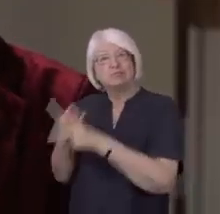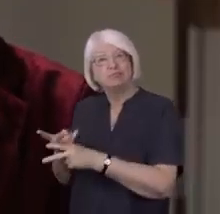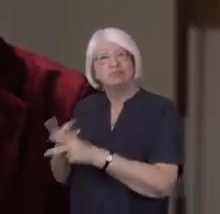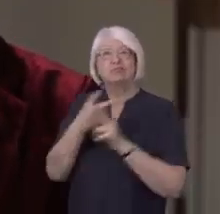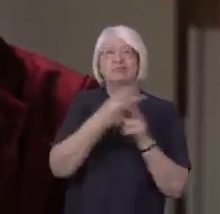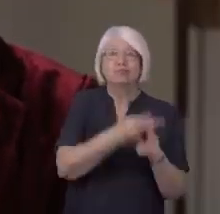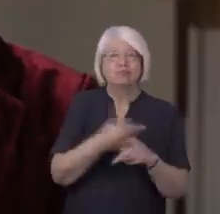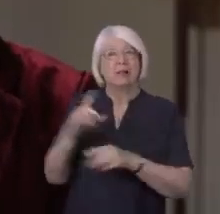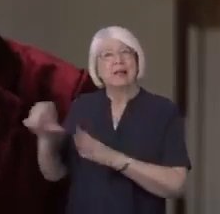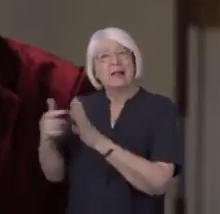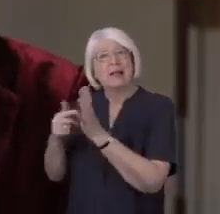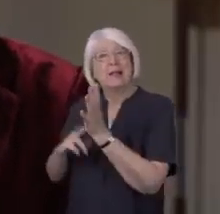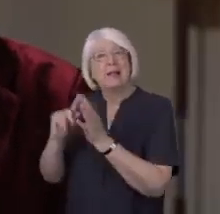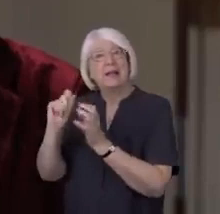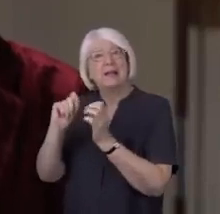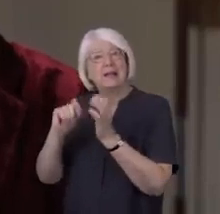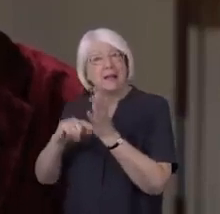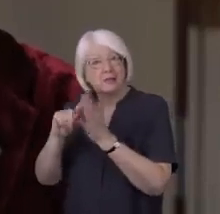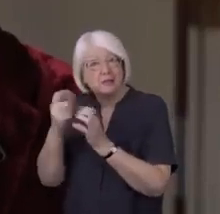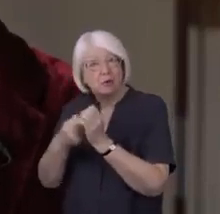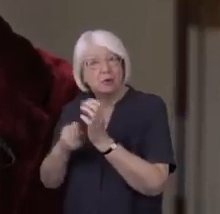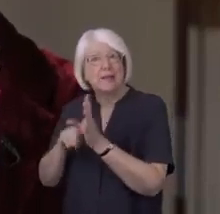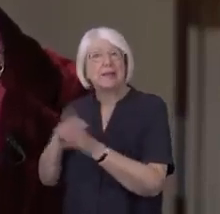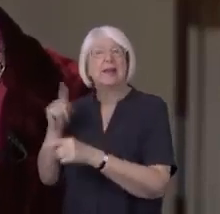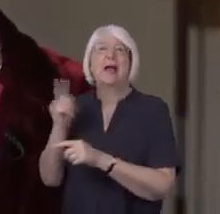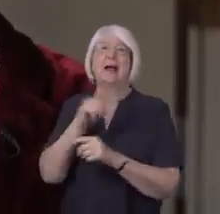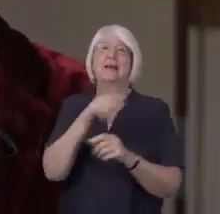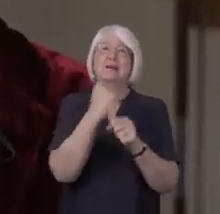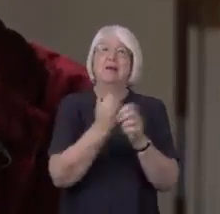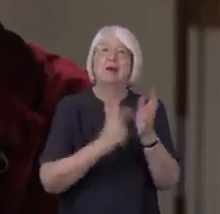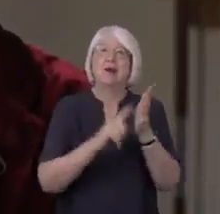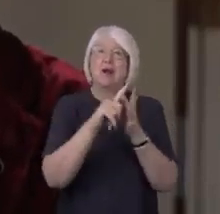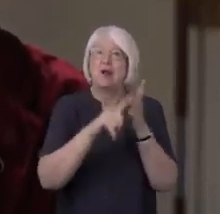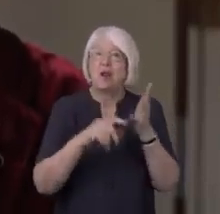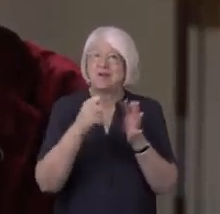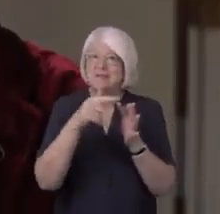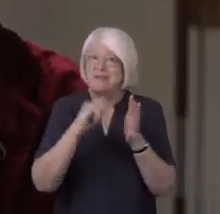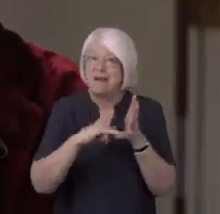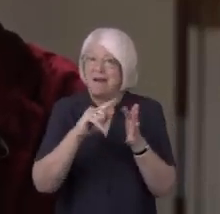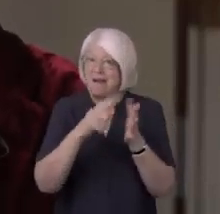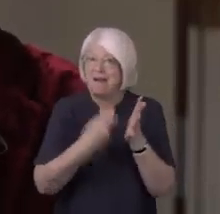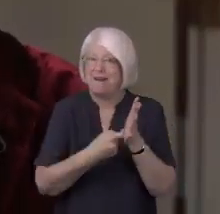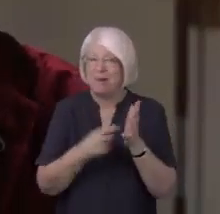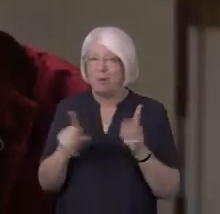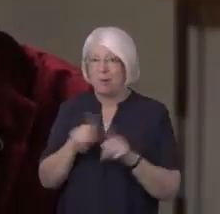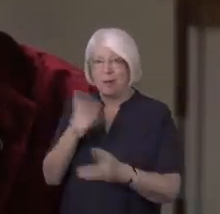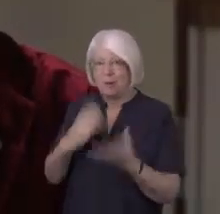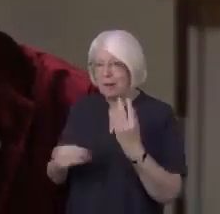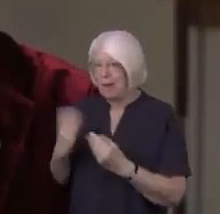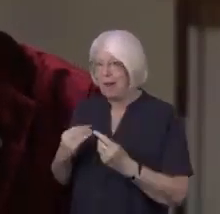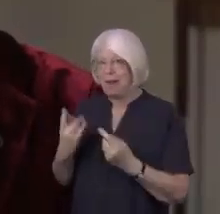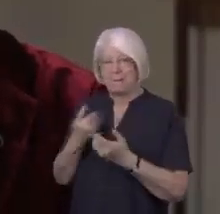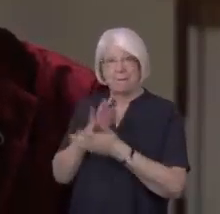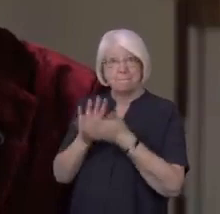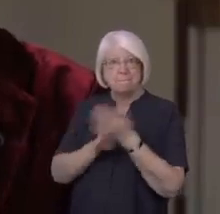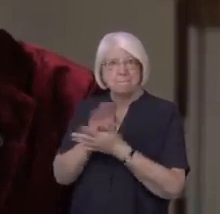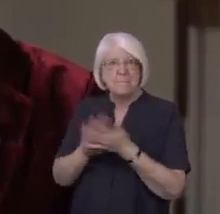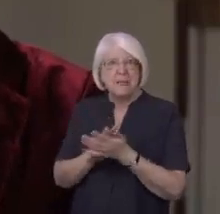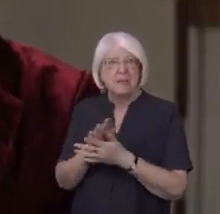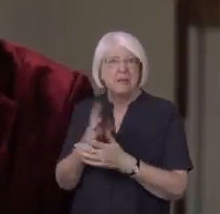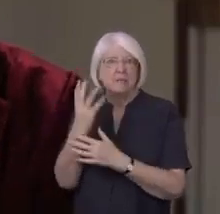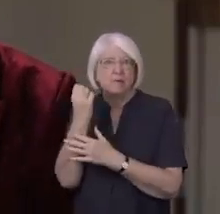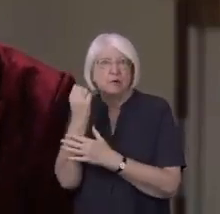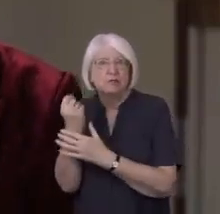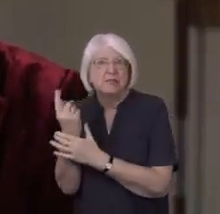visiting Canterbury and Gloucester cathedrals to find out more about the meaning of Christingle. And